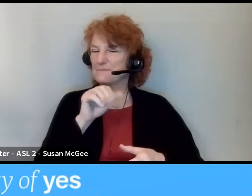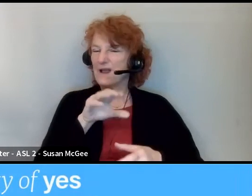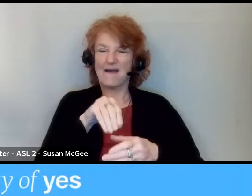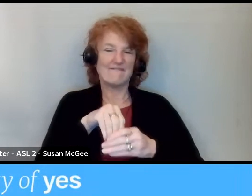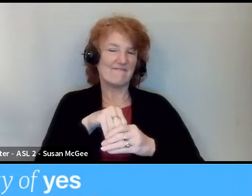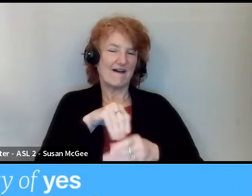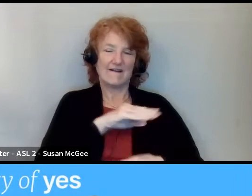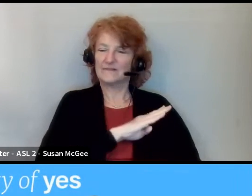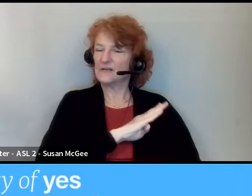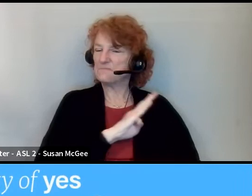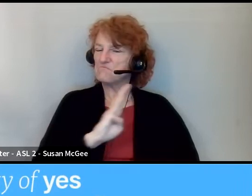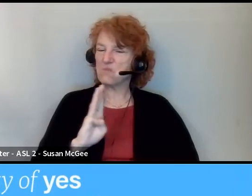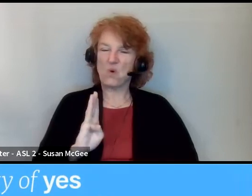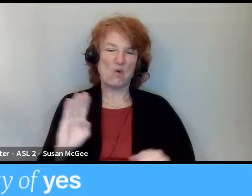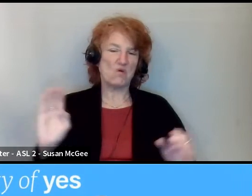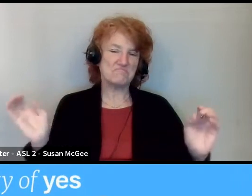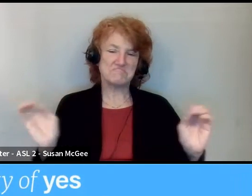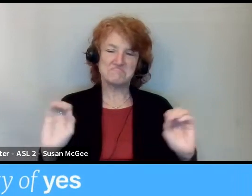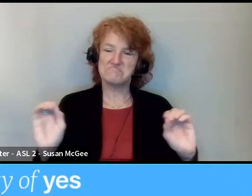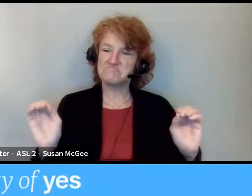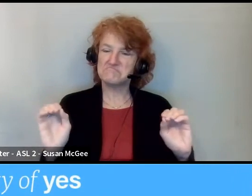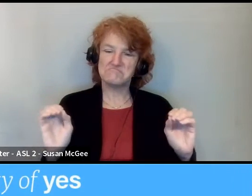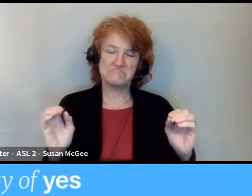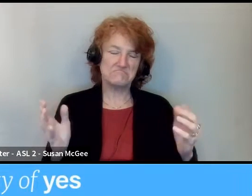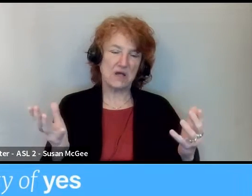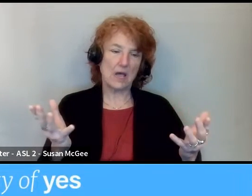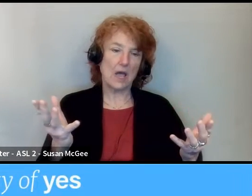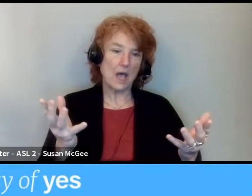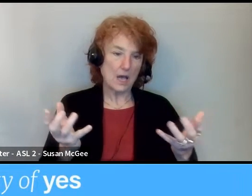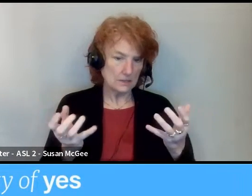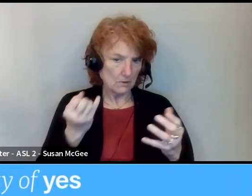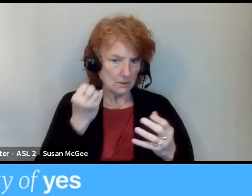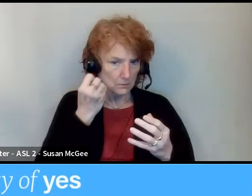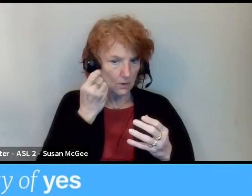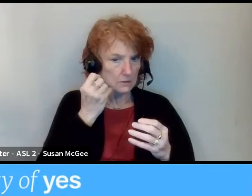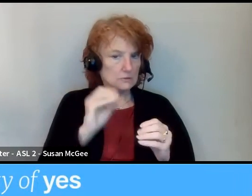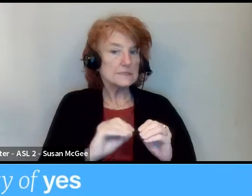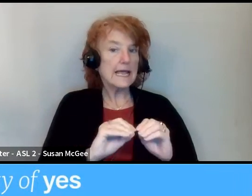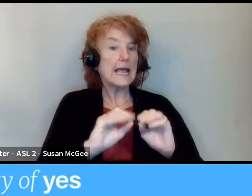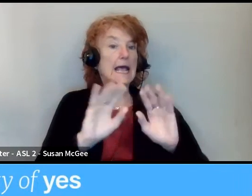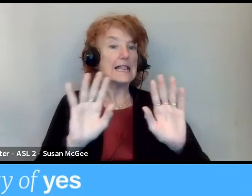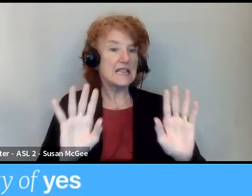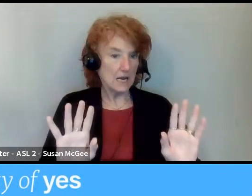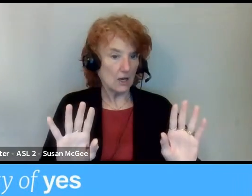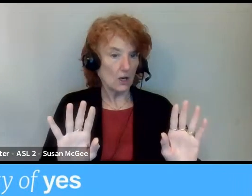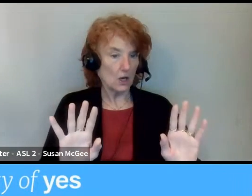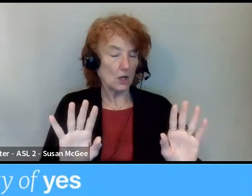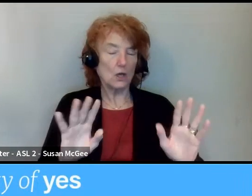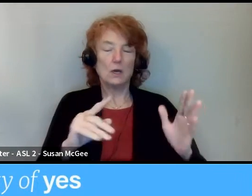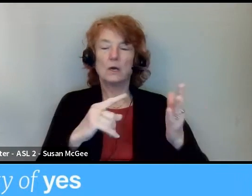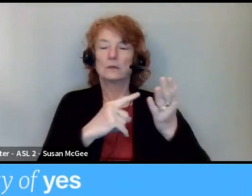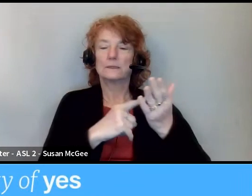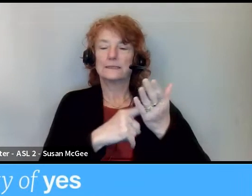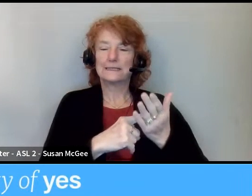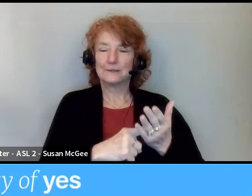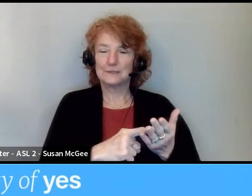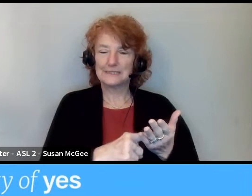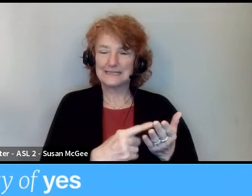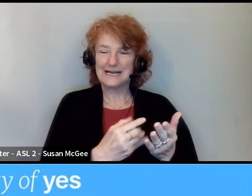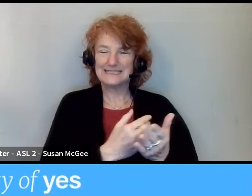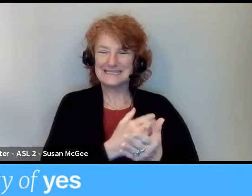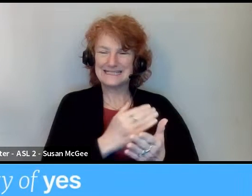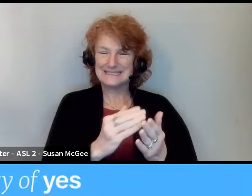or anything like that. I just wanted to be clear when you talk about this new housing thing. Are